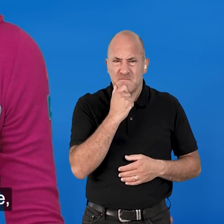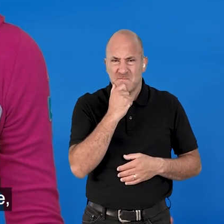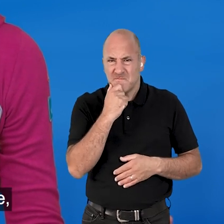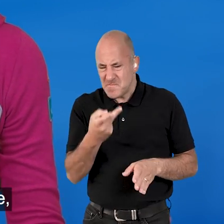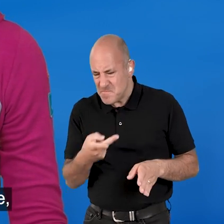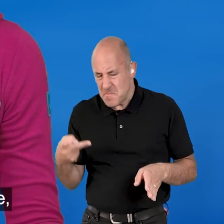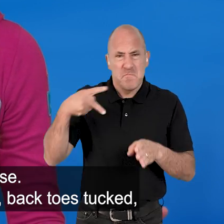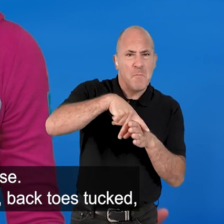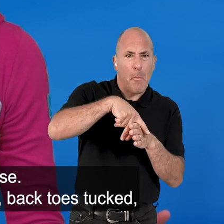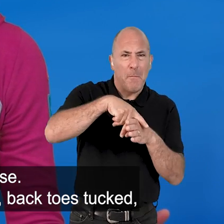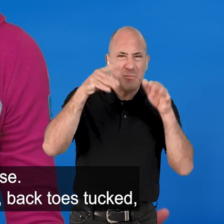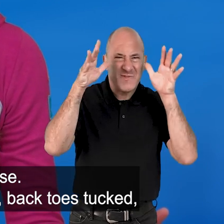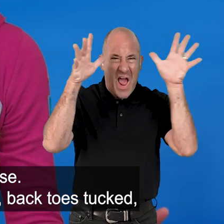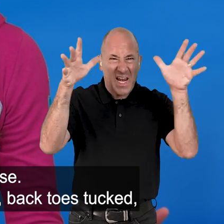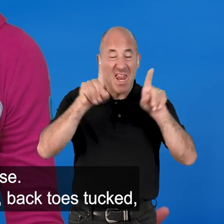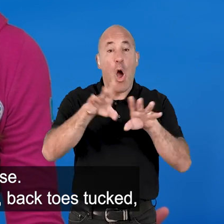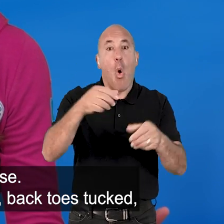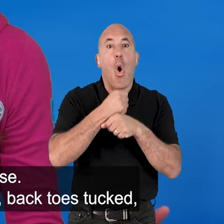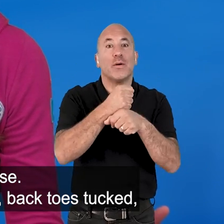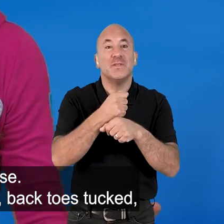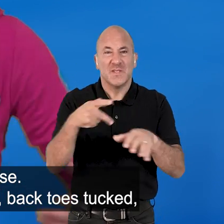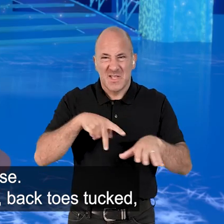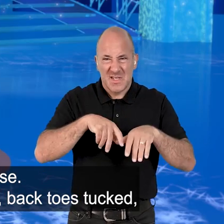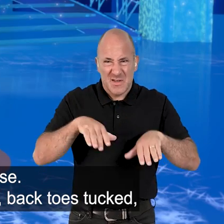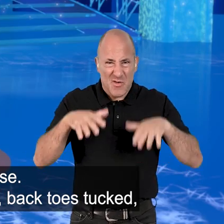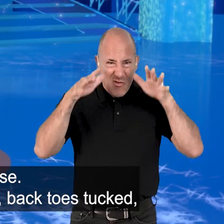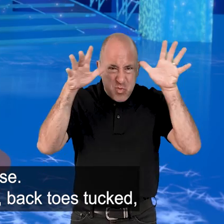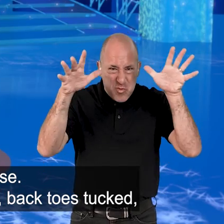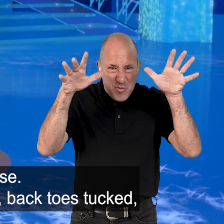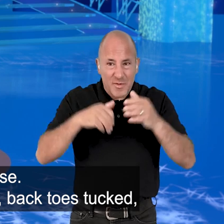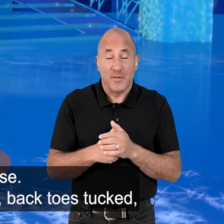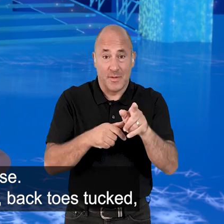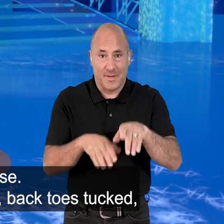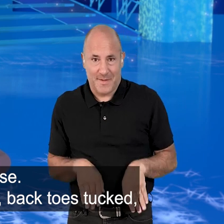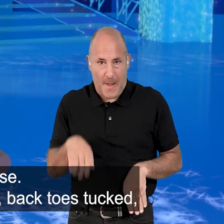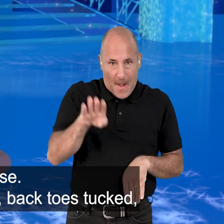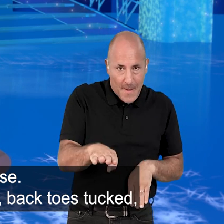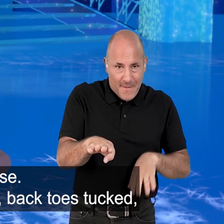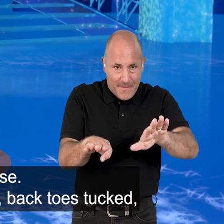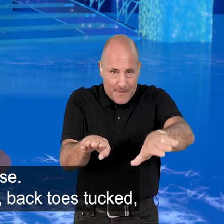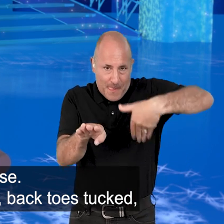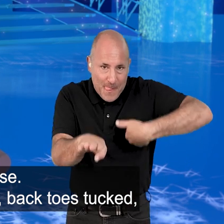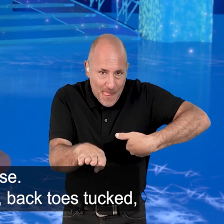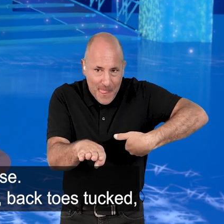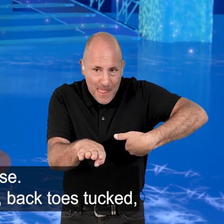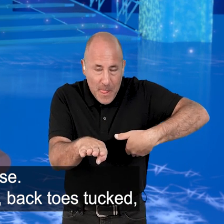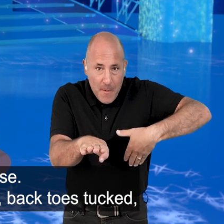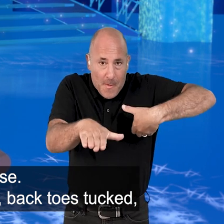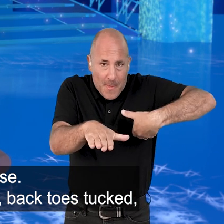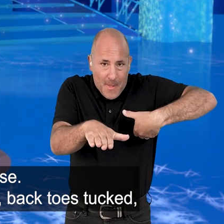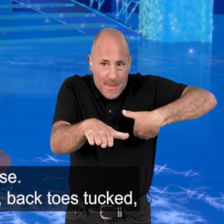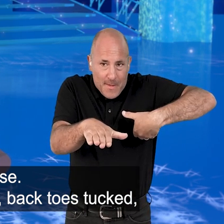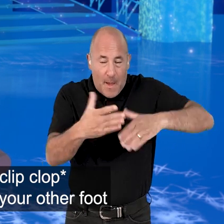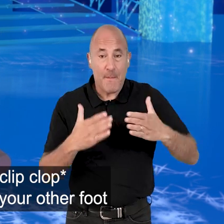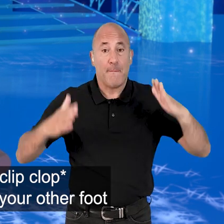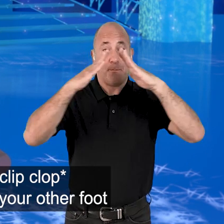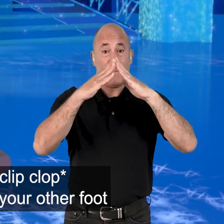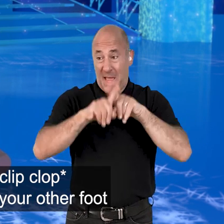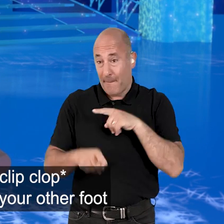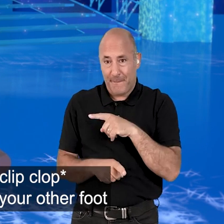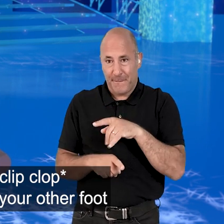no time. He rides on Sven like a horse. Coming up, 1 foot forward, 1 foot back, back toes tucked, arms